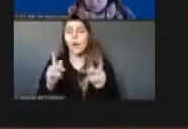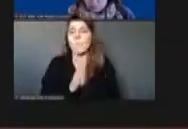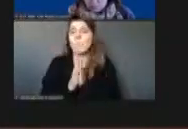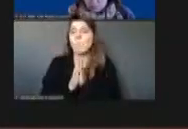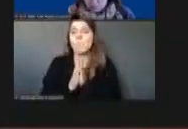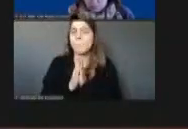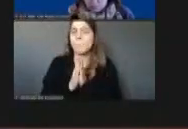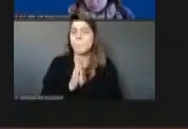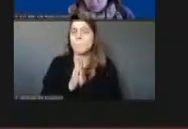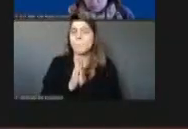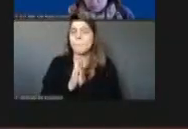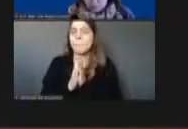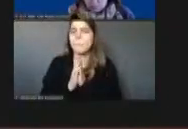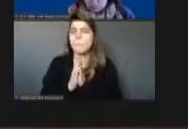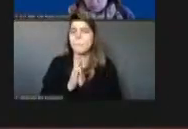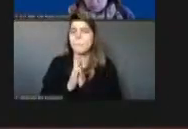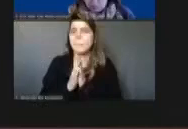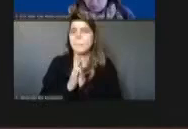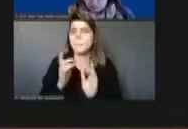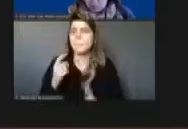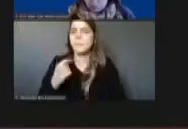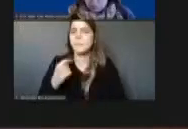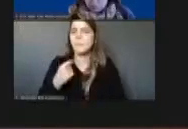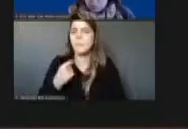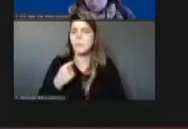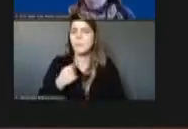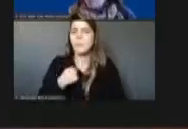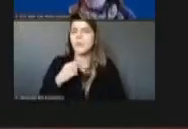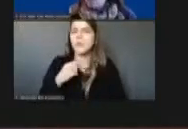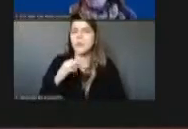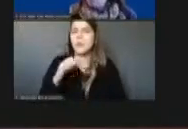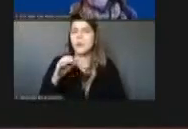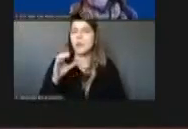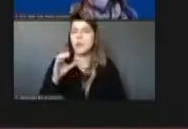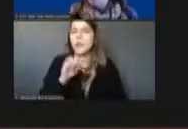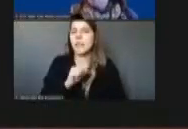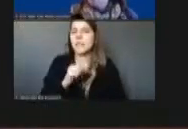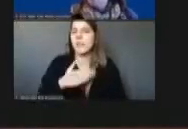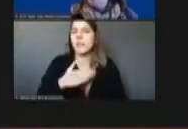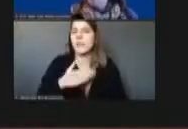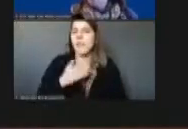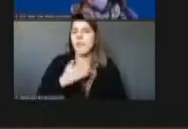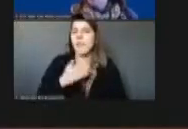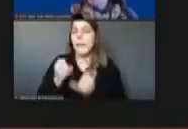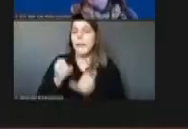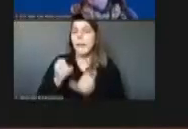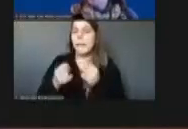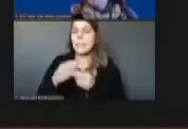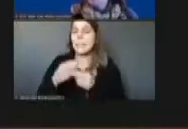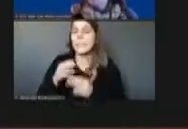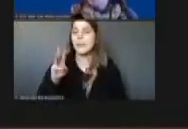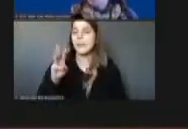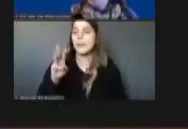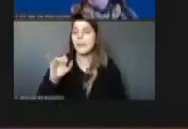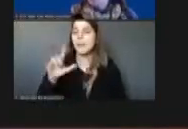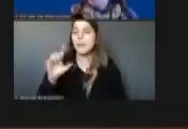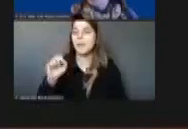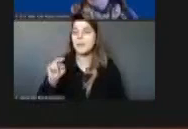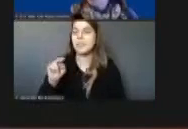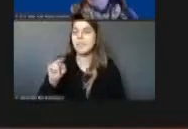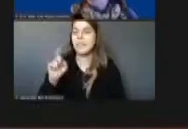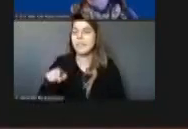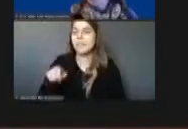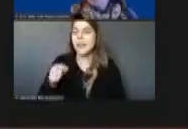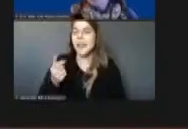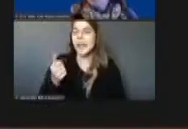So I guess Wilson, which is my last name, Wilson's got to be a little bit taller now to see over the fence. talk